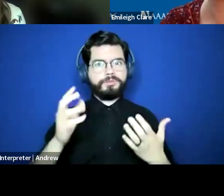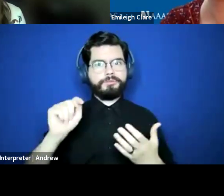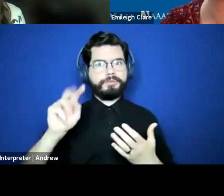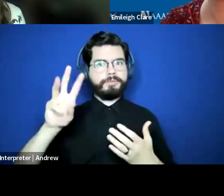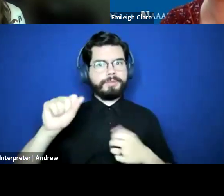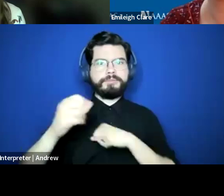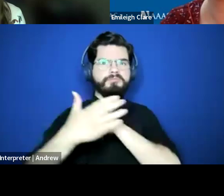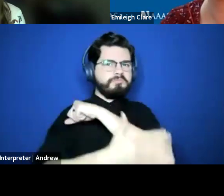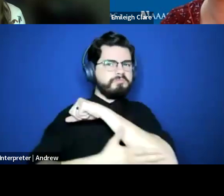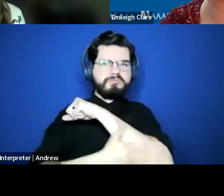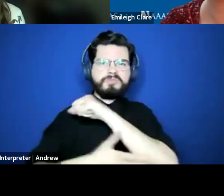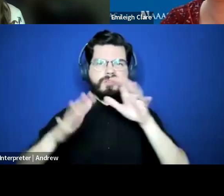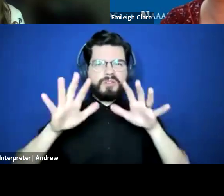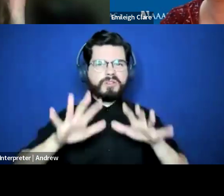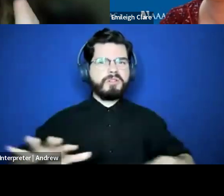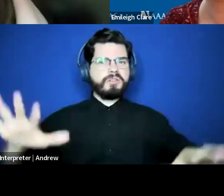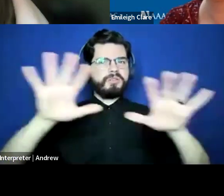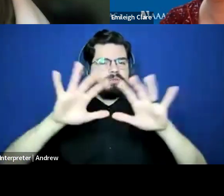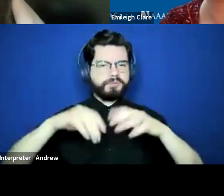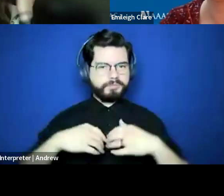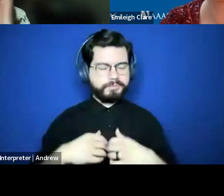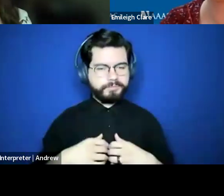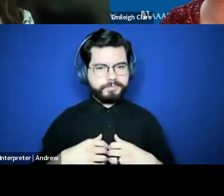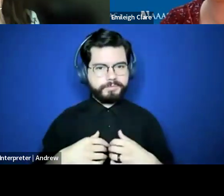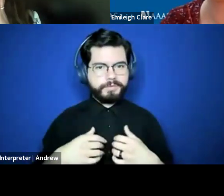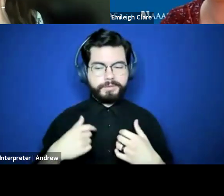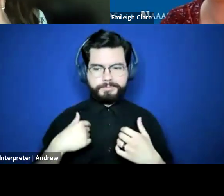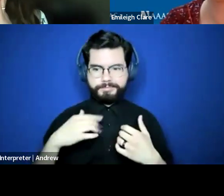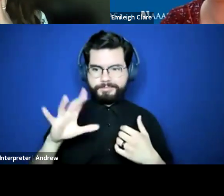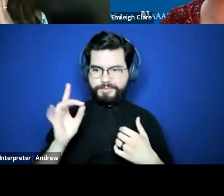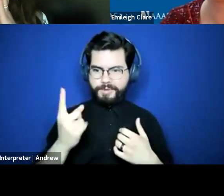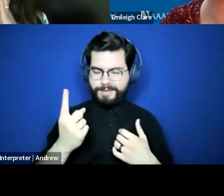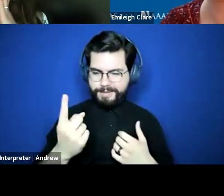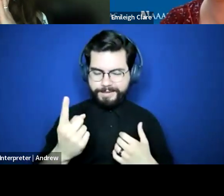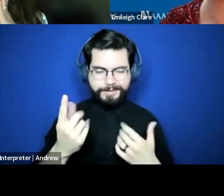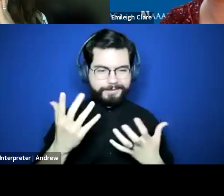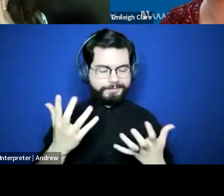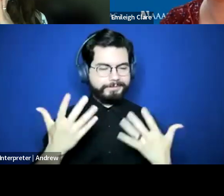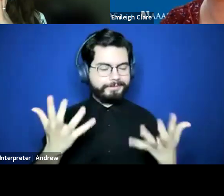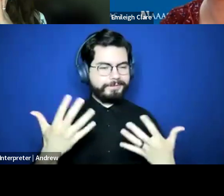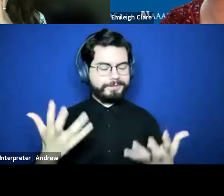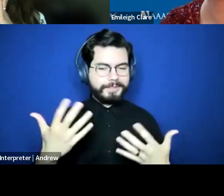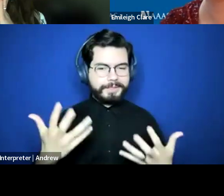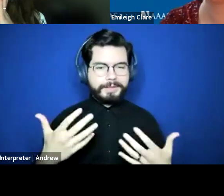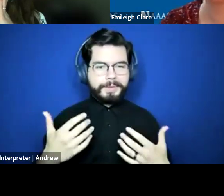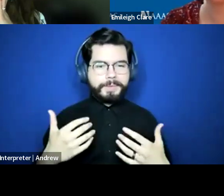country. So gosh, I don't know how to just pick just one of them. But I think